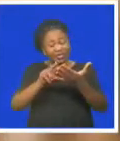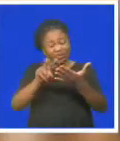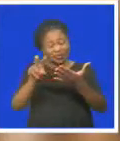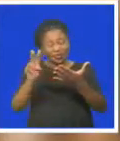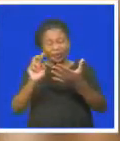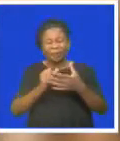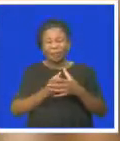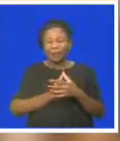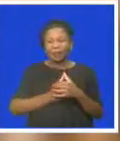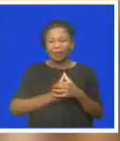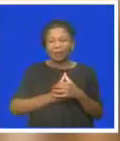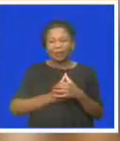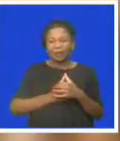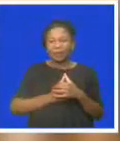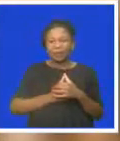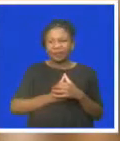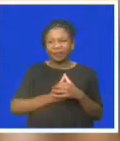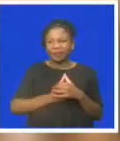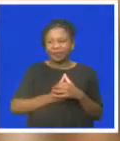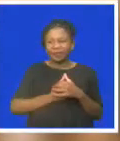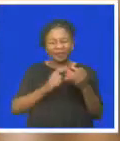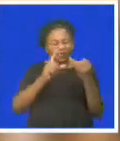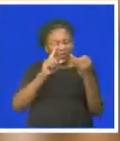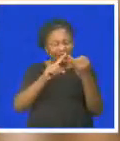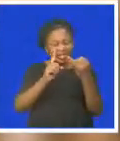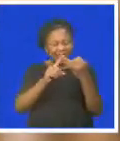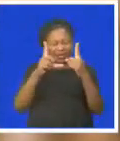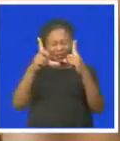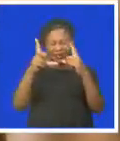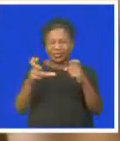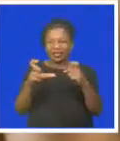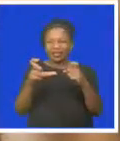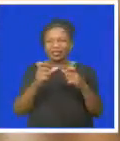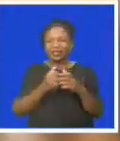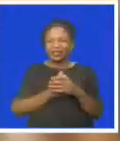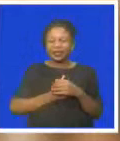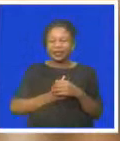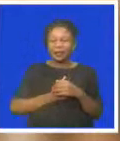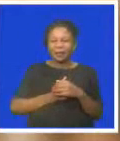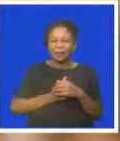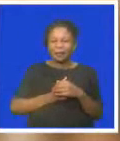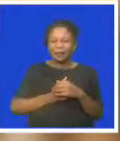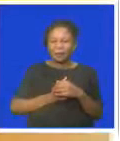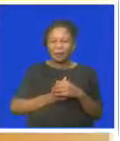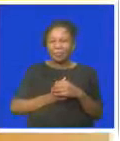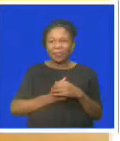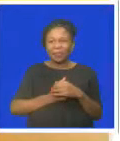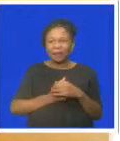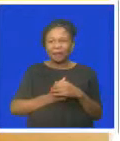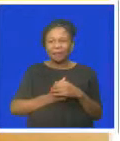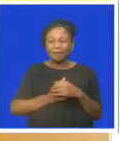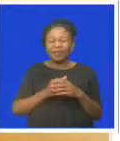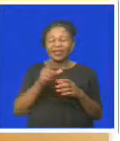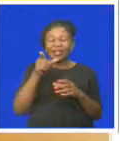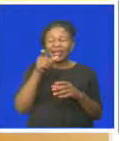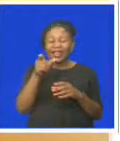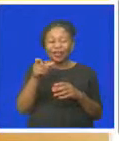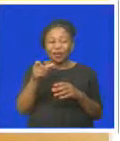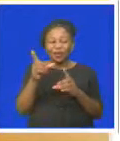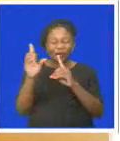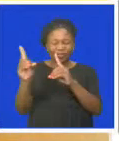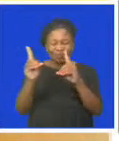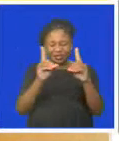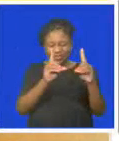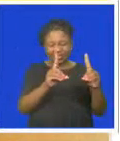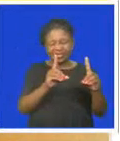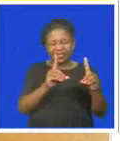learn to read. The second picture. The teacher is helping the children